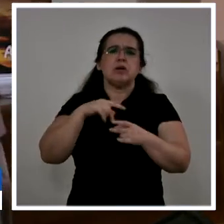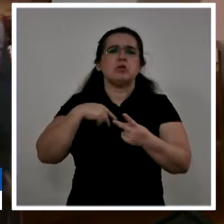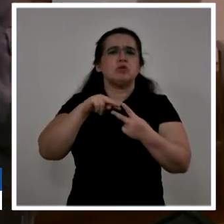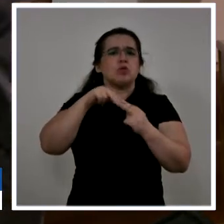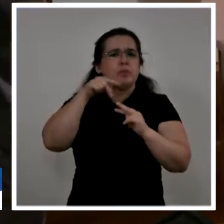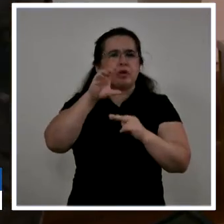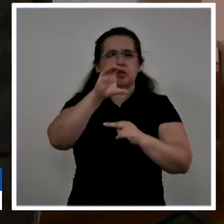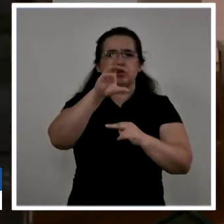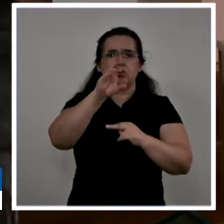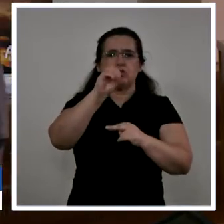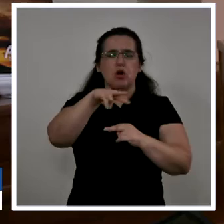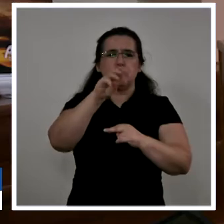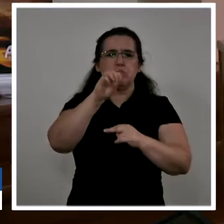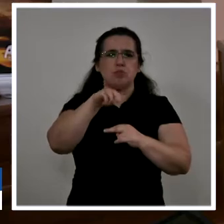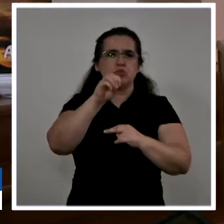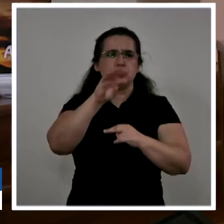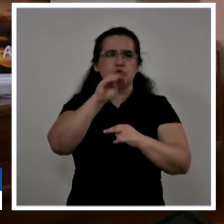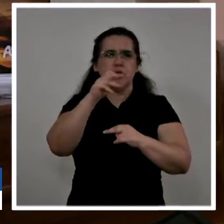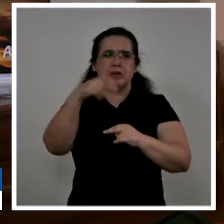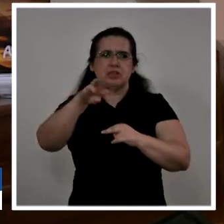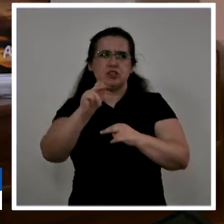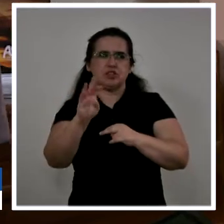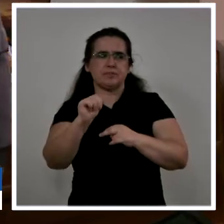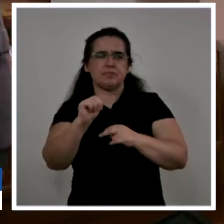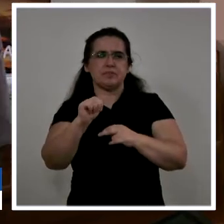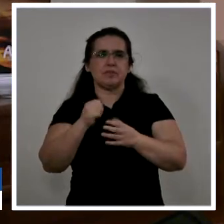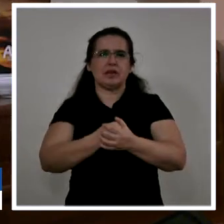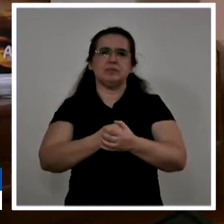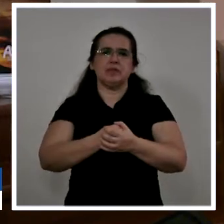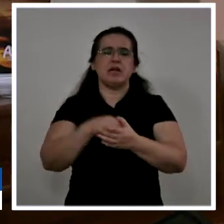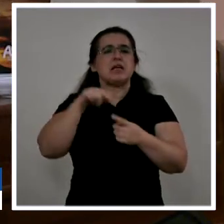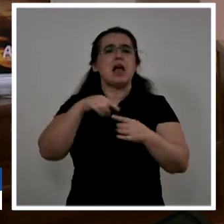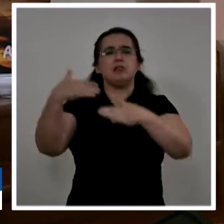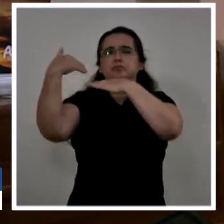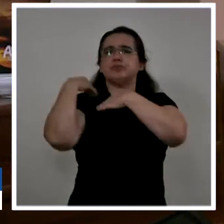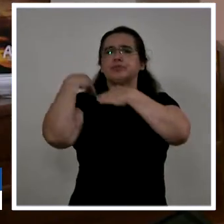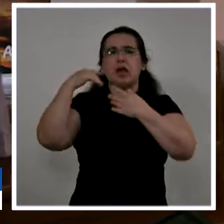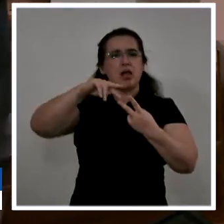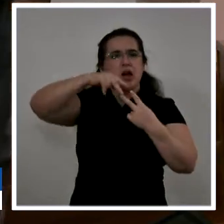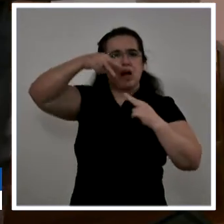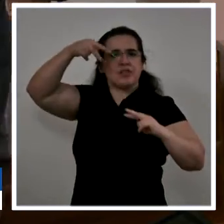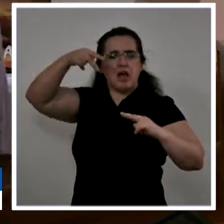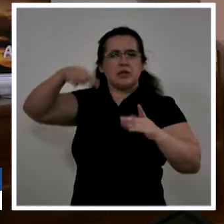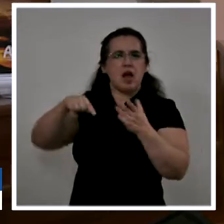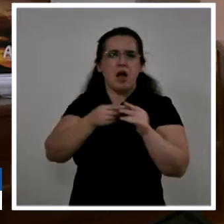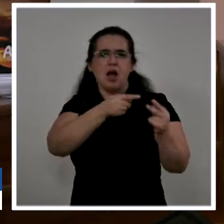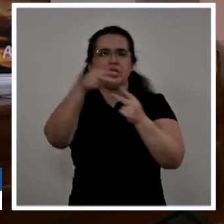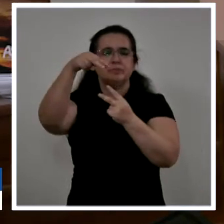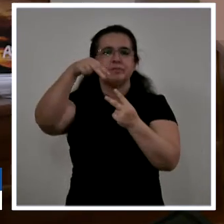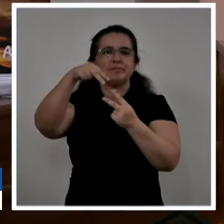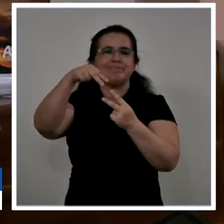chamam cromossomas, which carries the DNA, que são os portadores do ADN, which carries your genes.